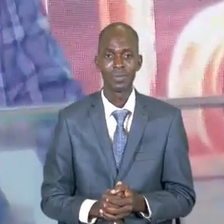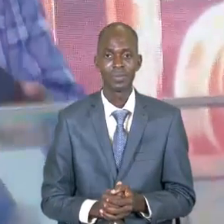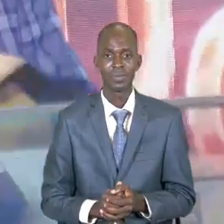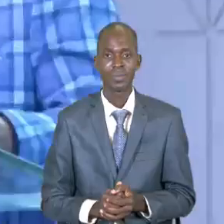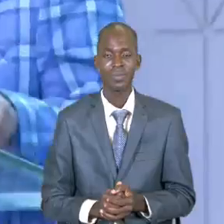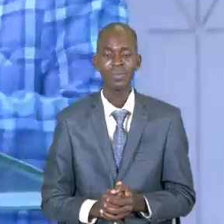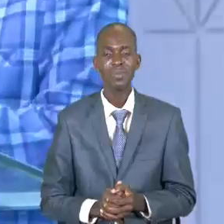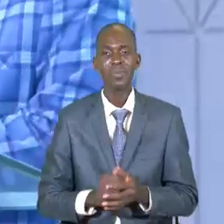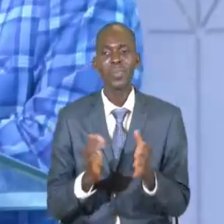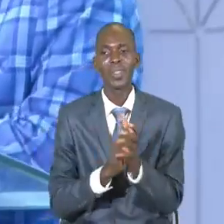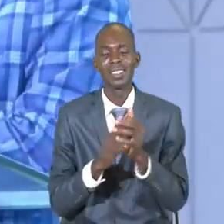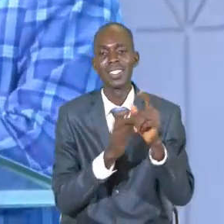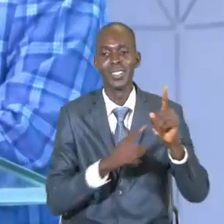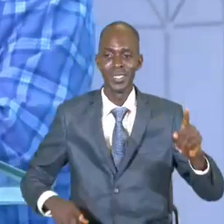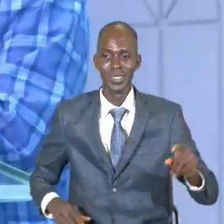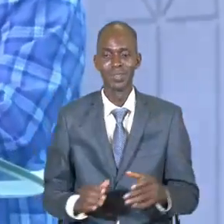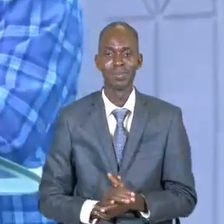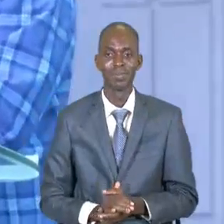Praise the Lord.